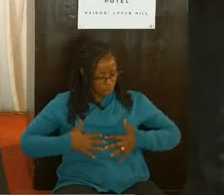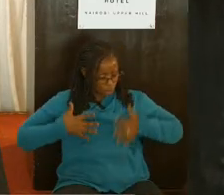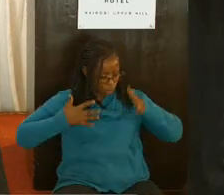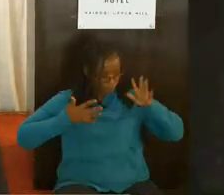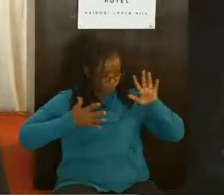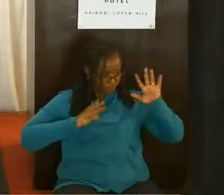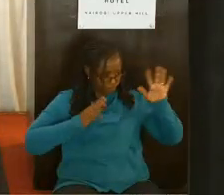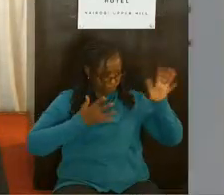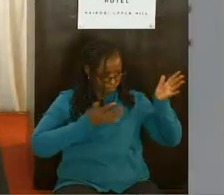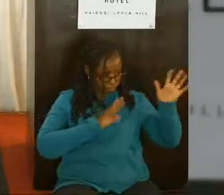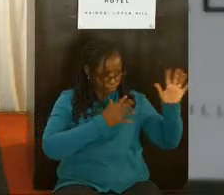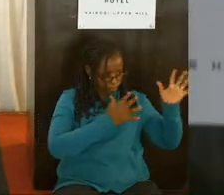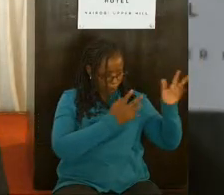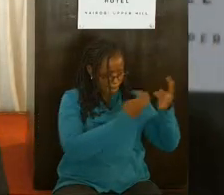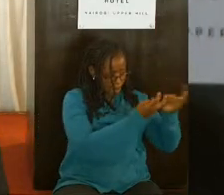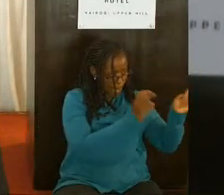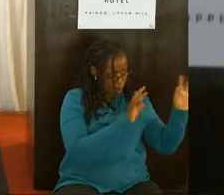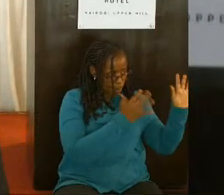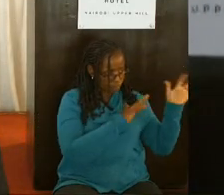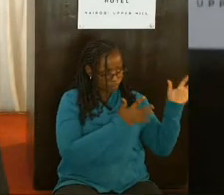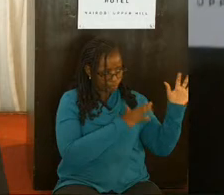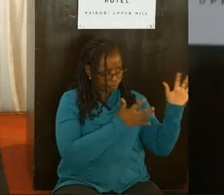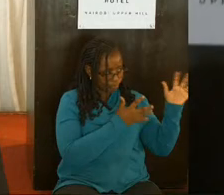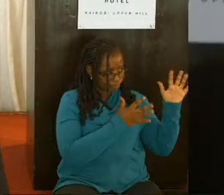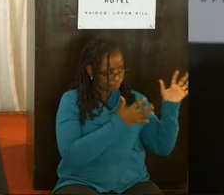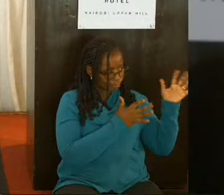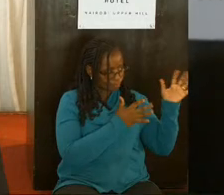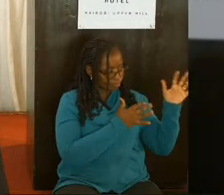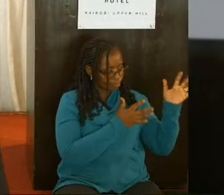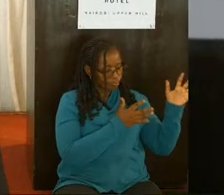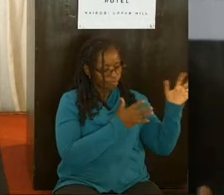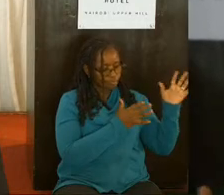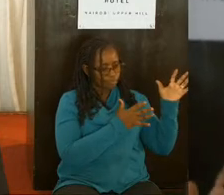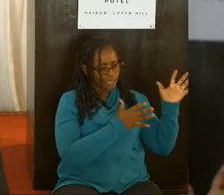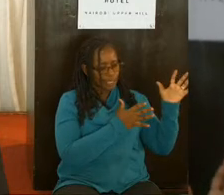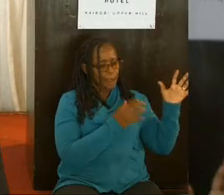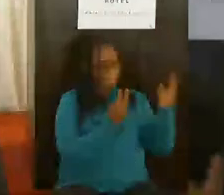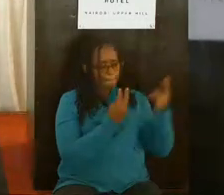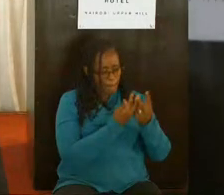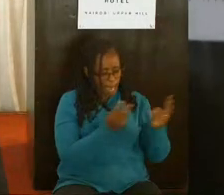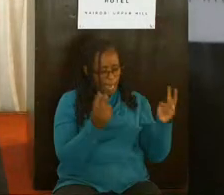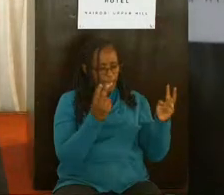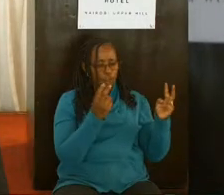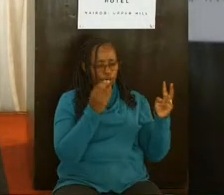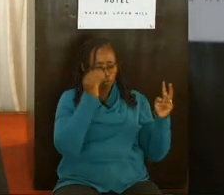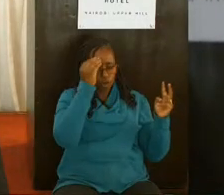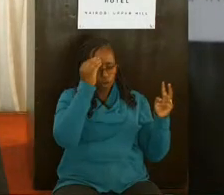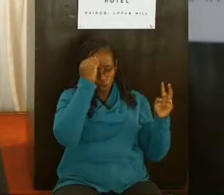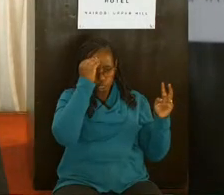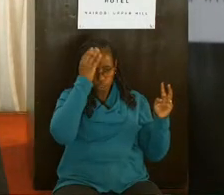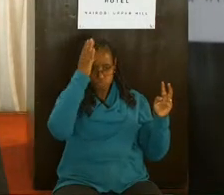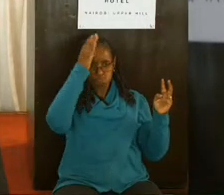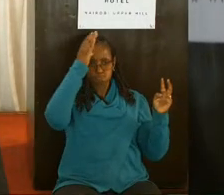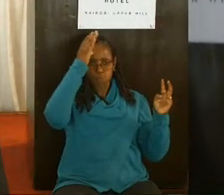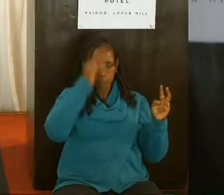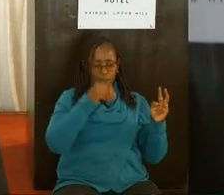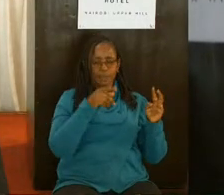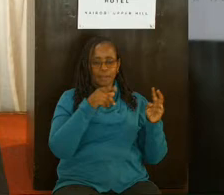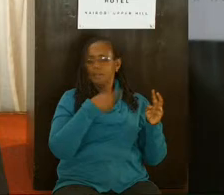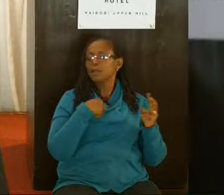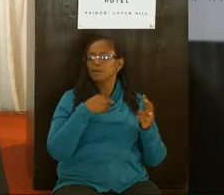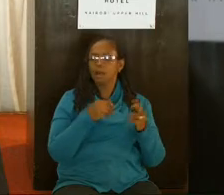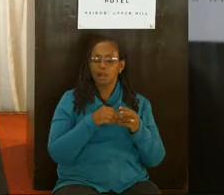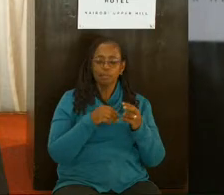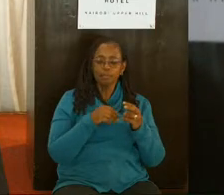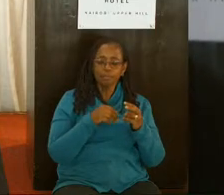the panelists we've had a very rich panel multisexual there are a lot of views that have